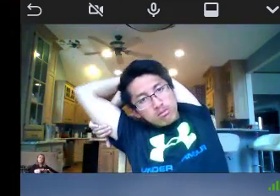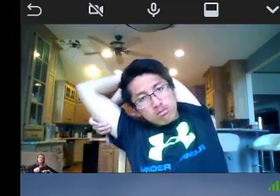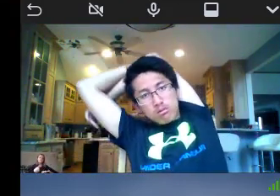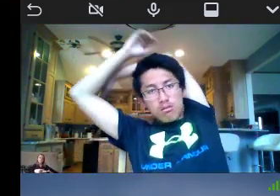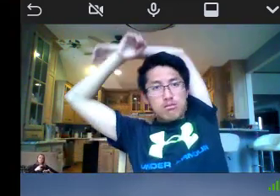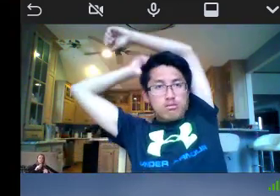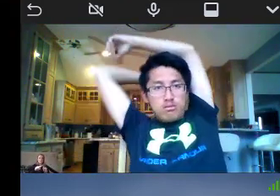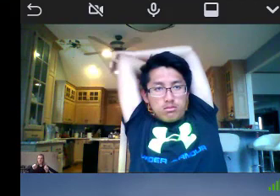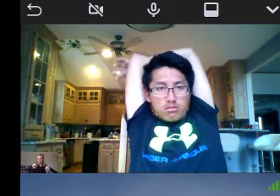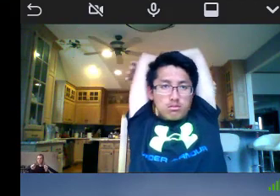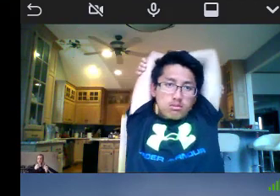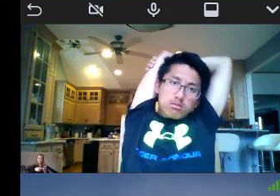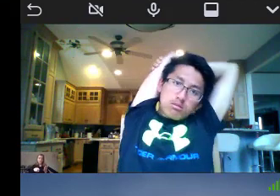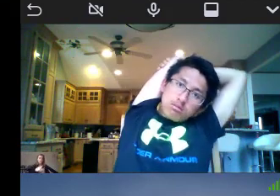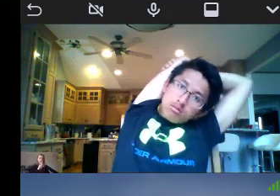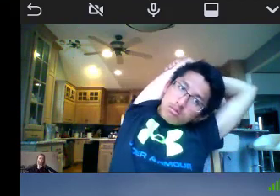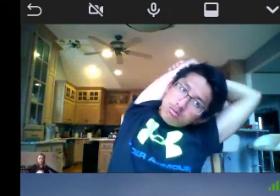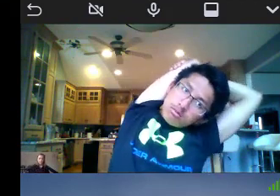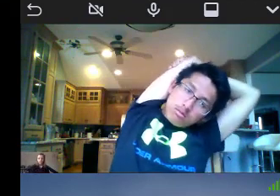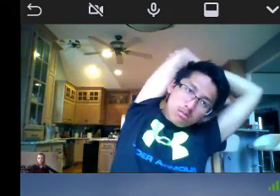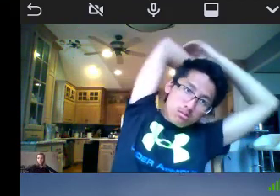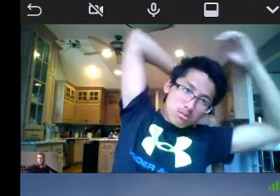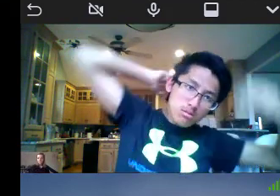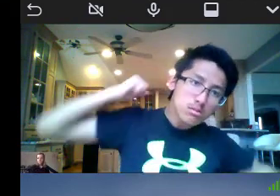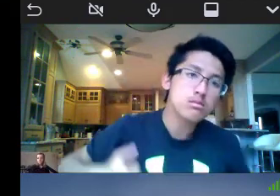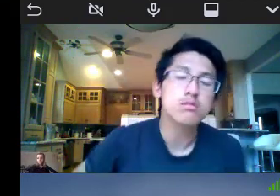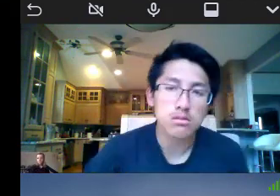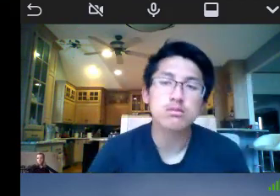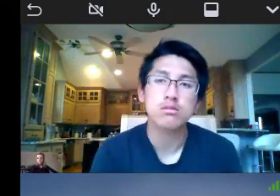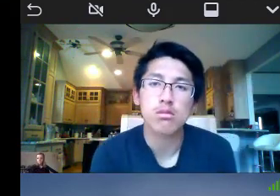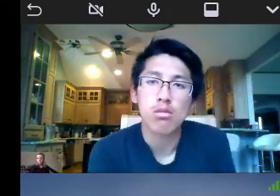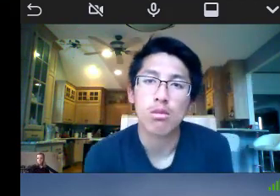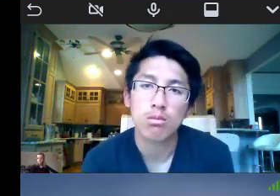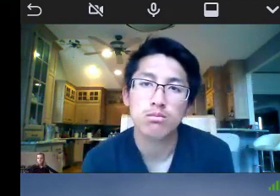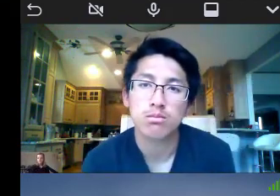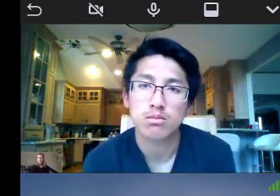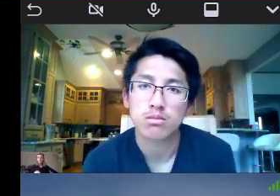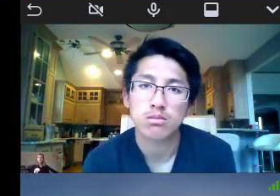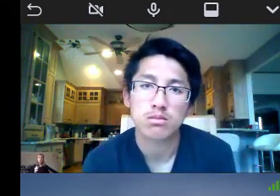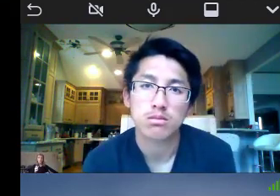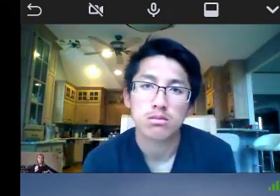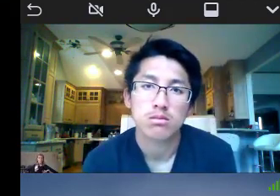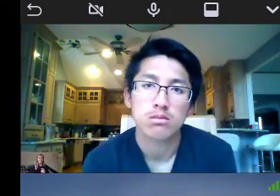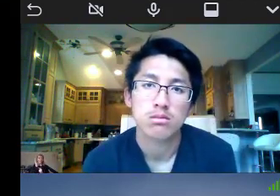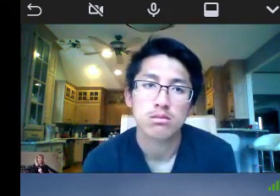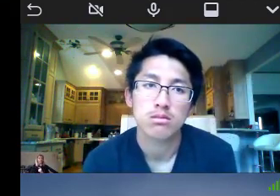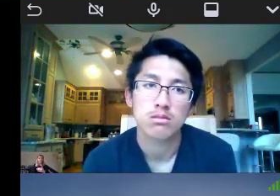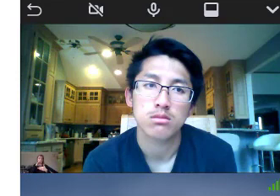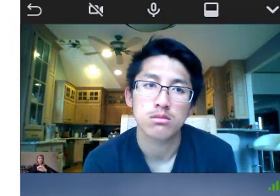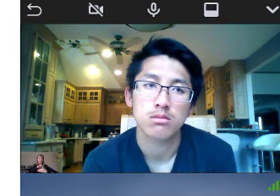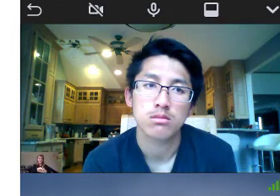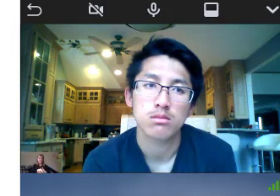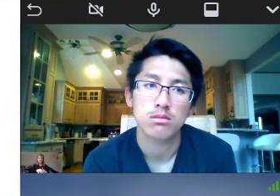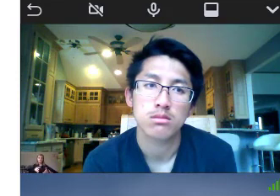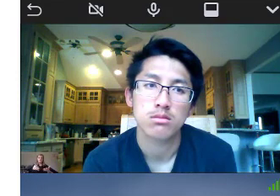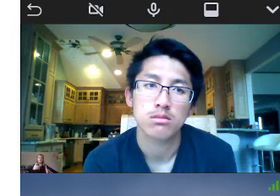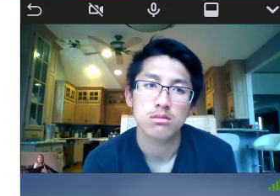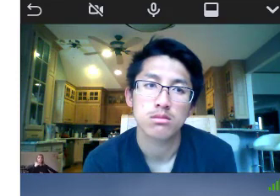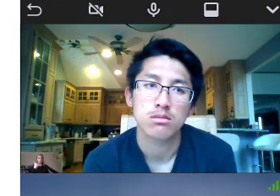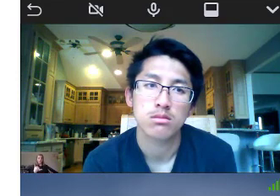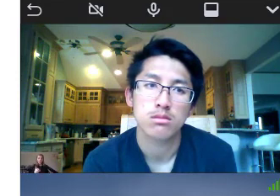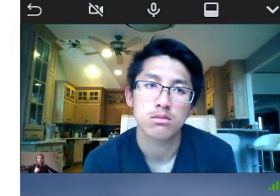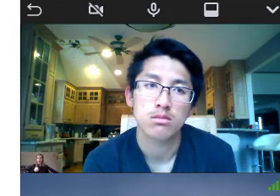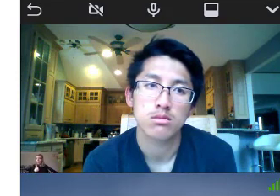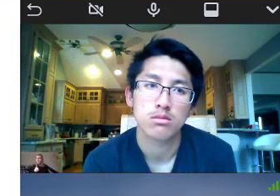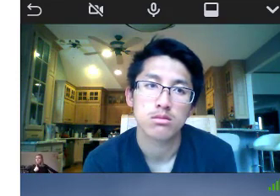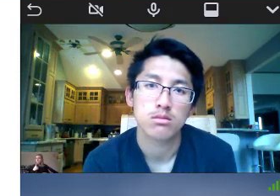So that was the end of the lecture material that I wanted to present today. We do have some time left. If